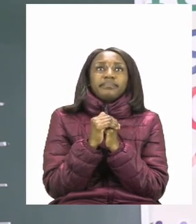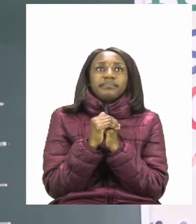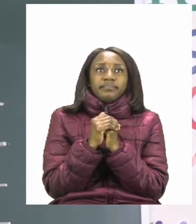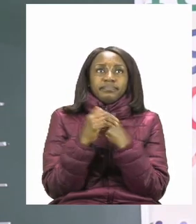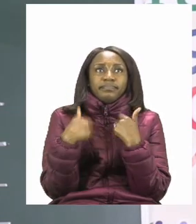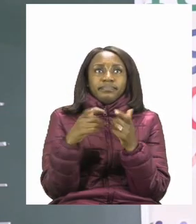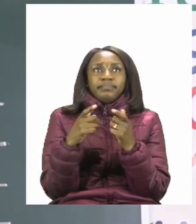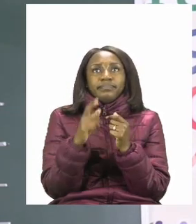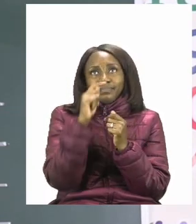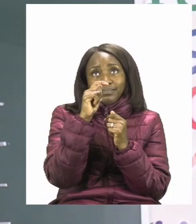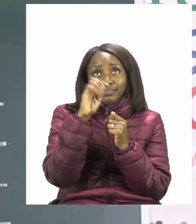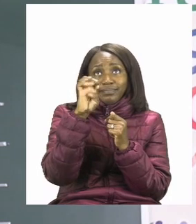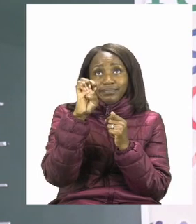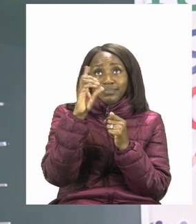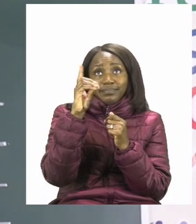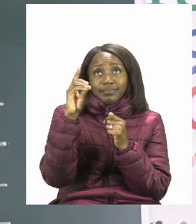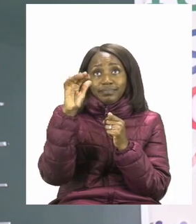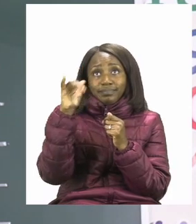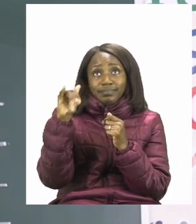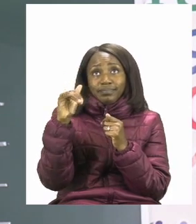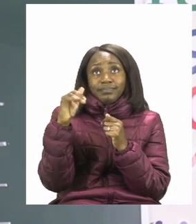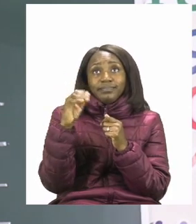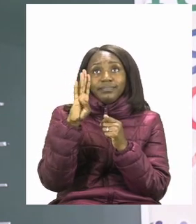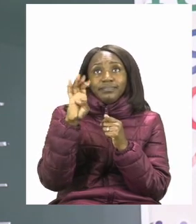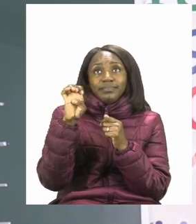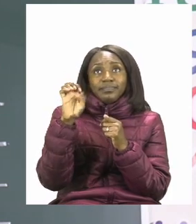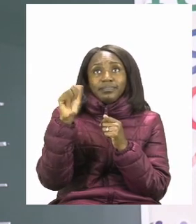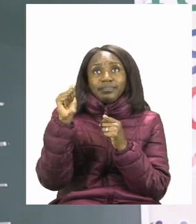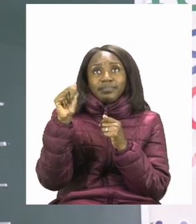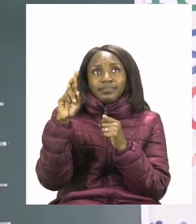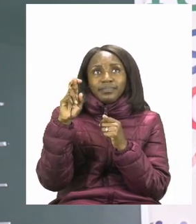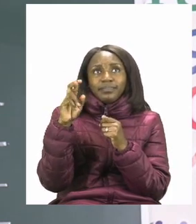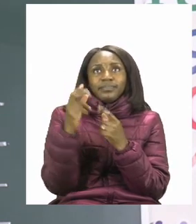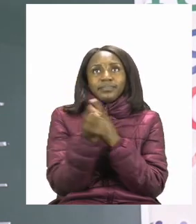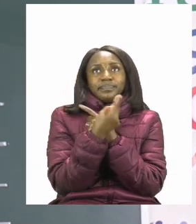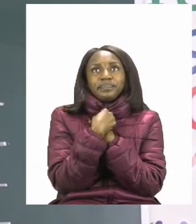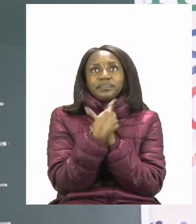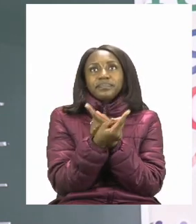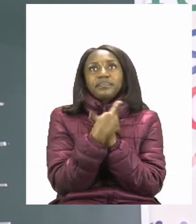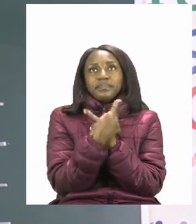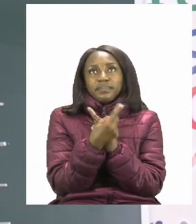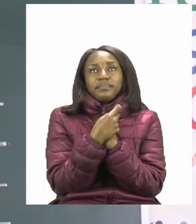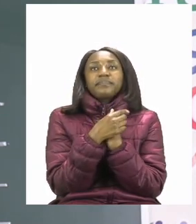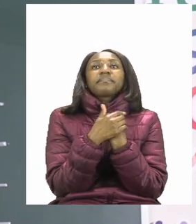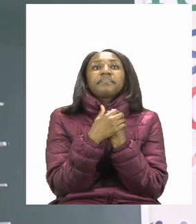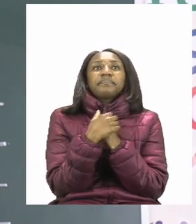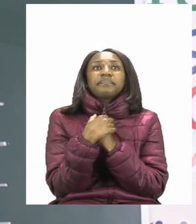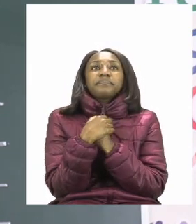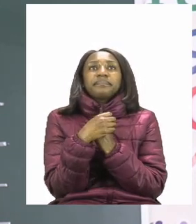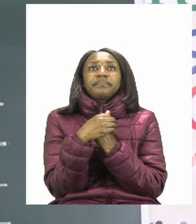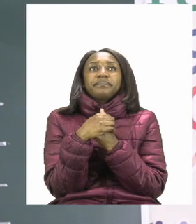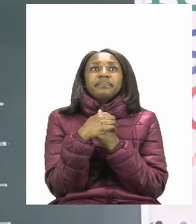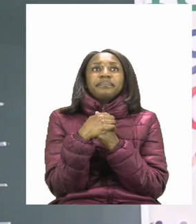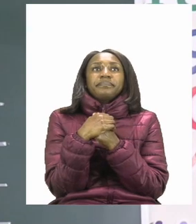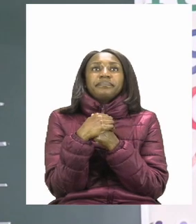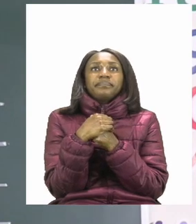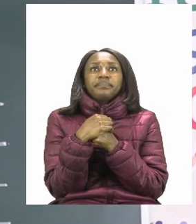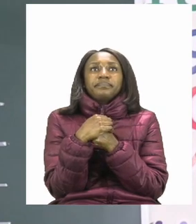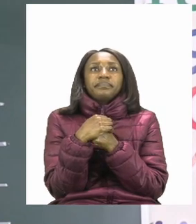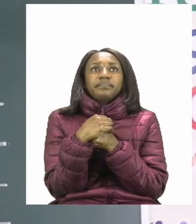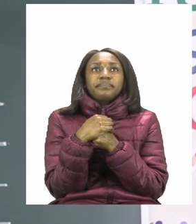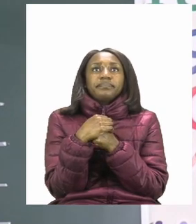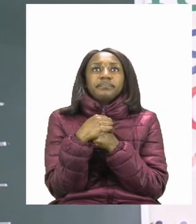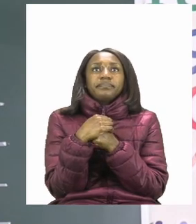teddy bear. Now, teddy bear is part of our vocabulary words. So once you use it, go ahead